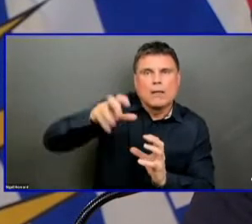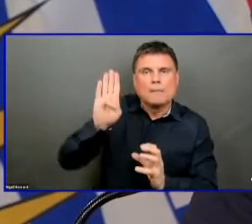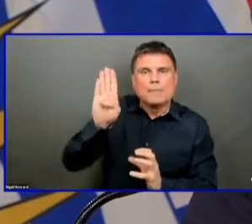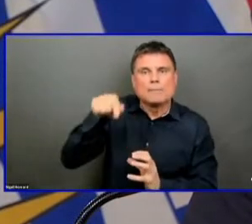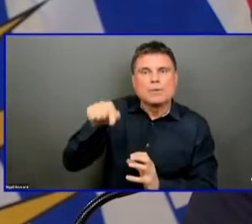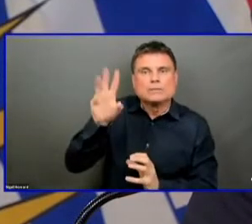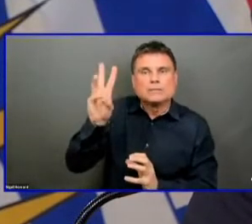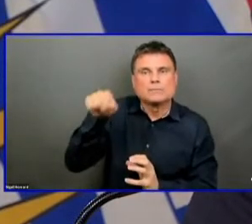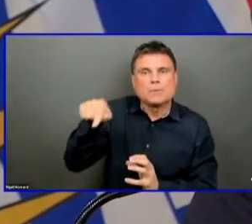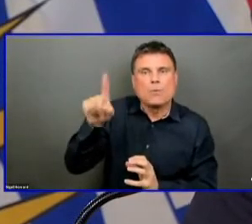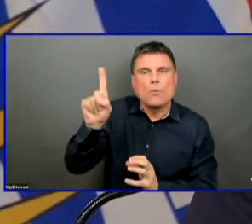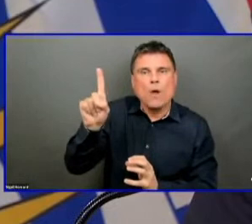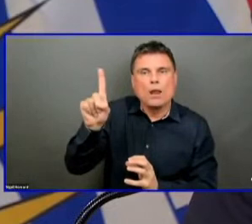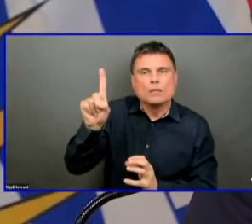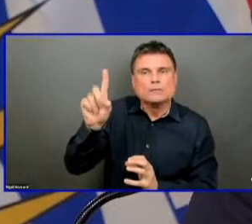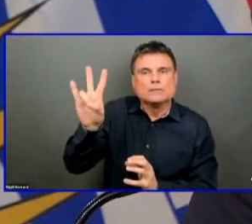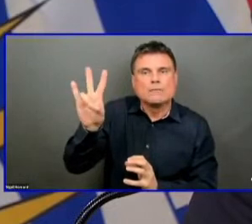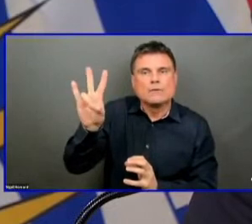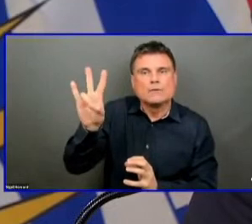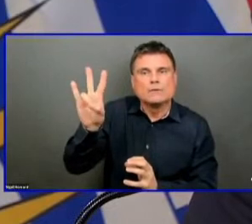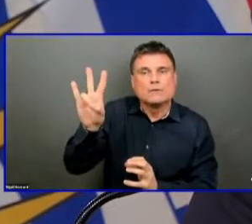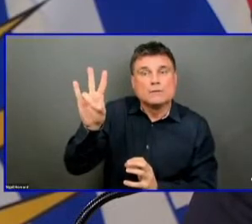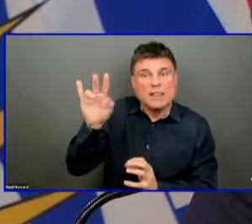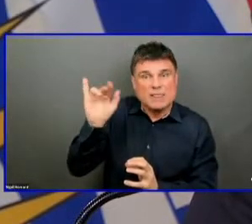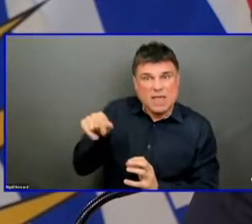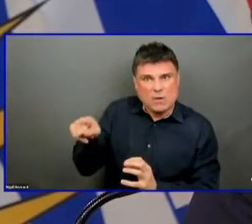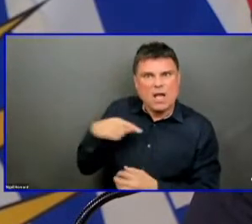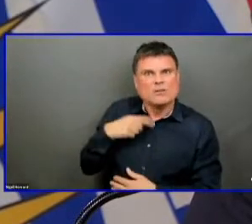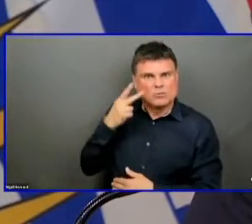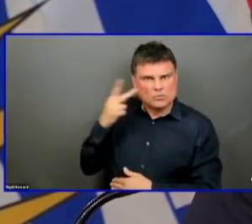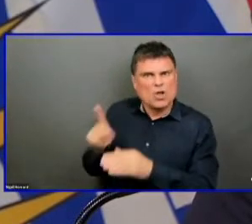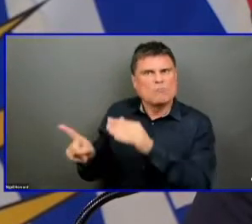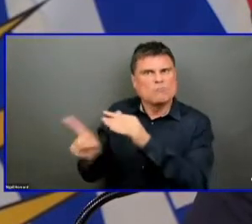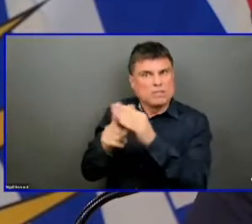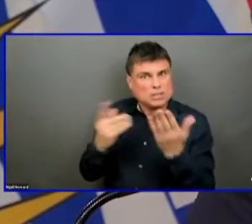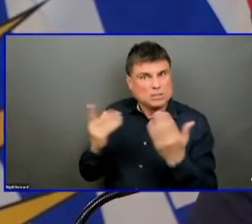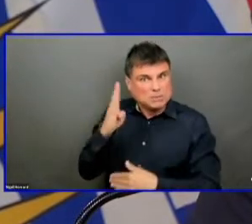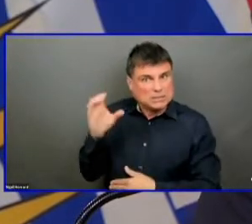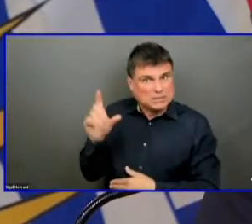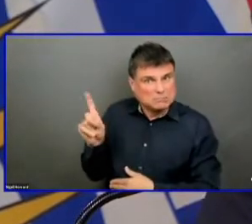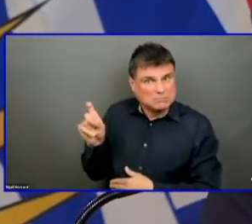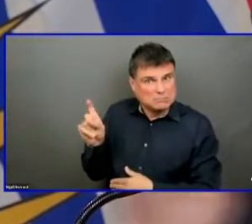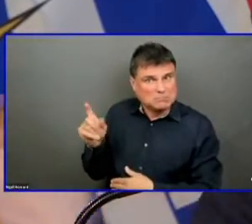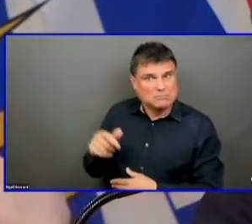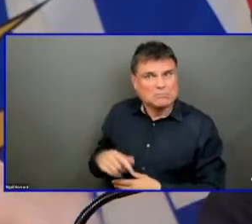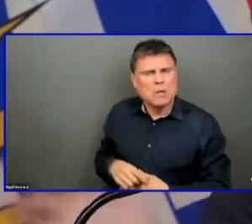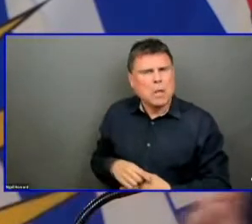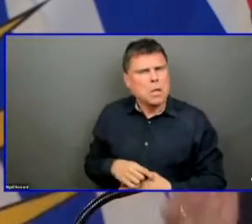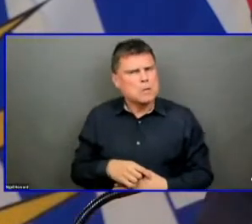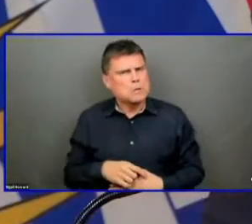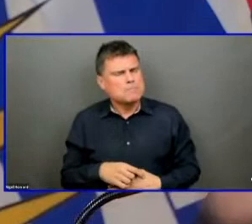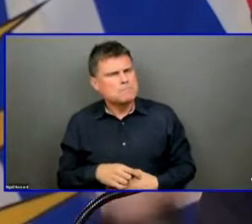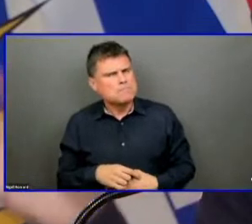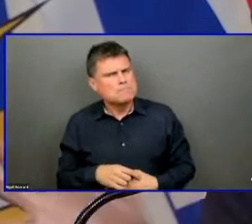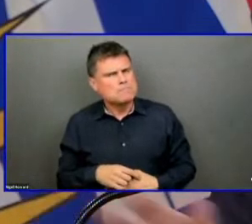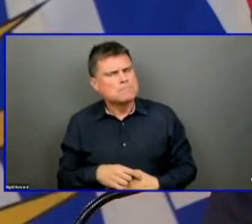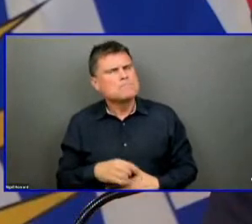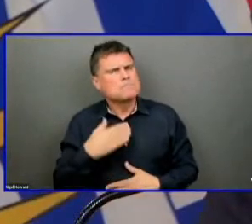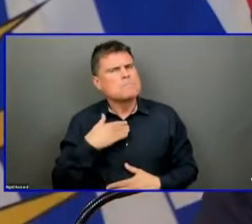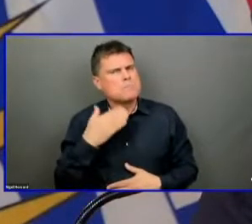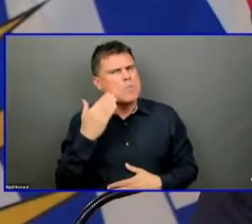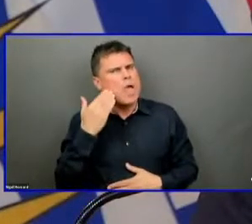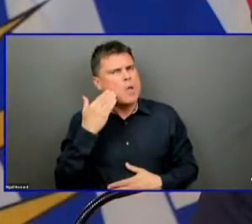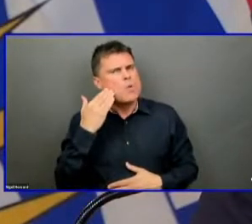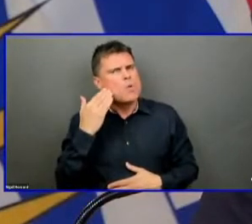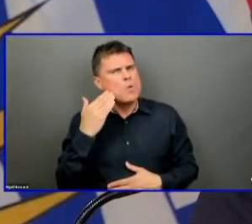I'm not, I can't answer that question off the top of my head. I know we have seen a number of different variants. I presented some of them